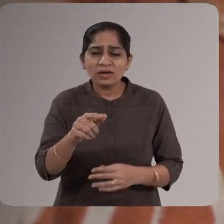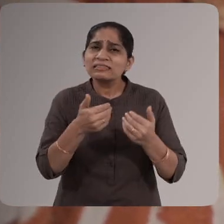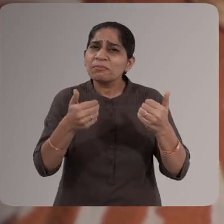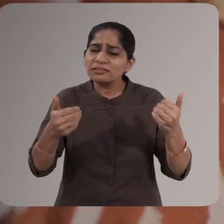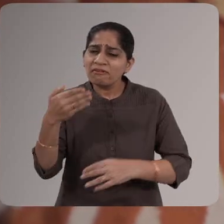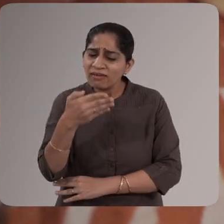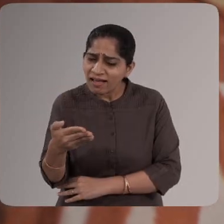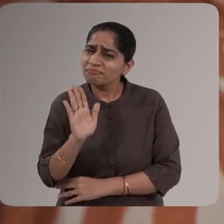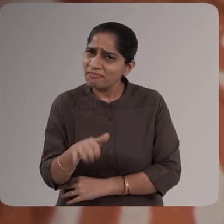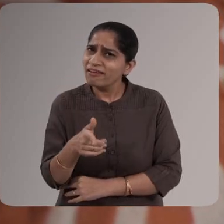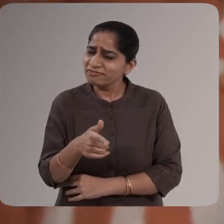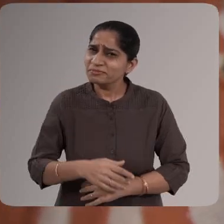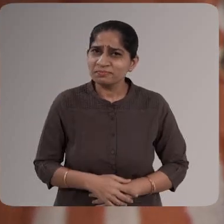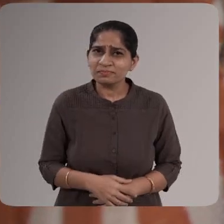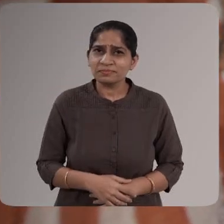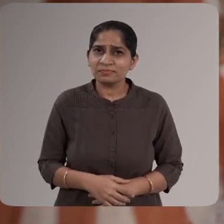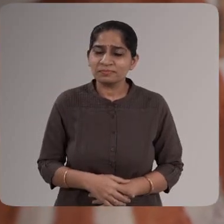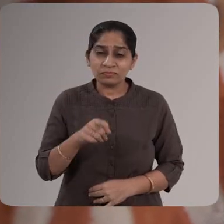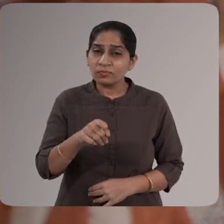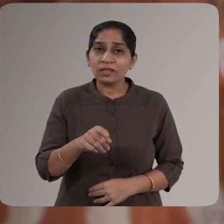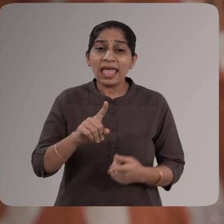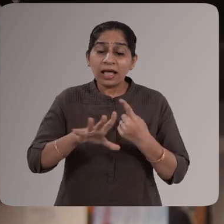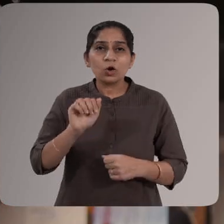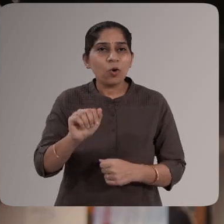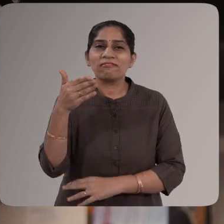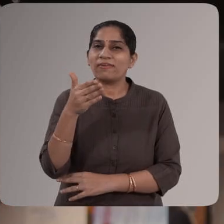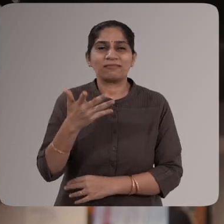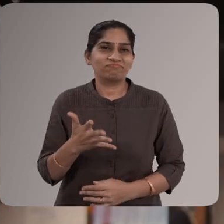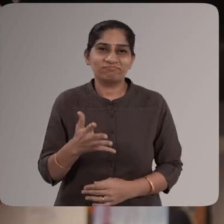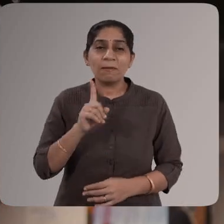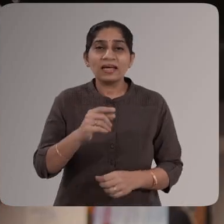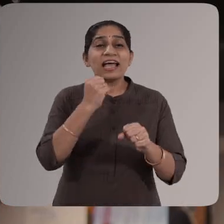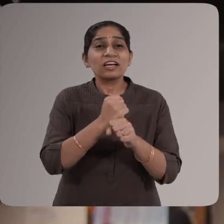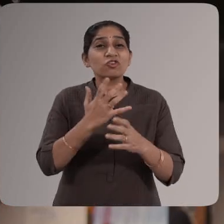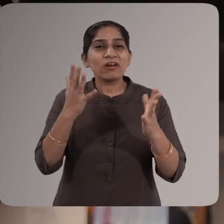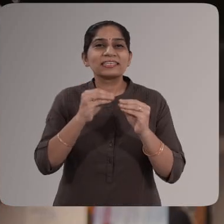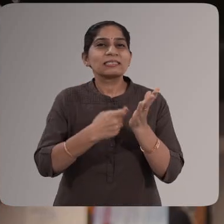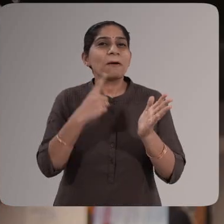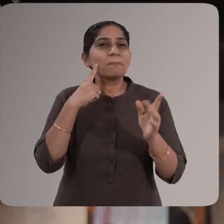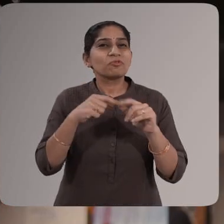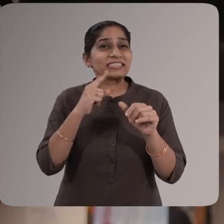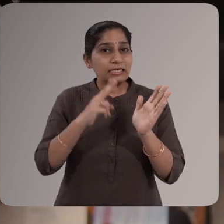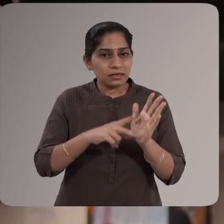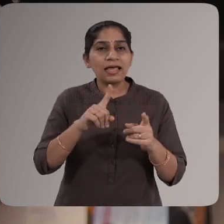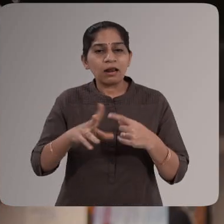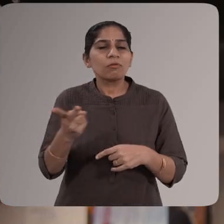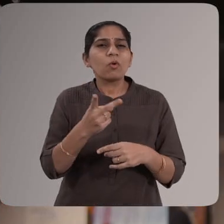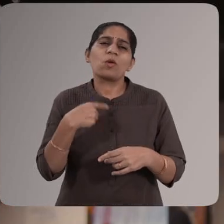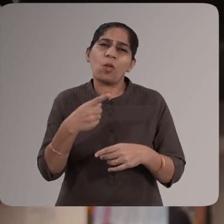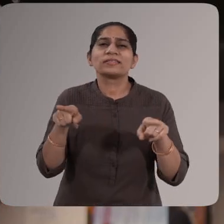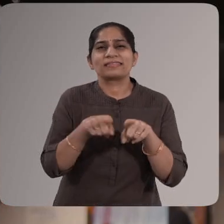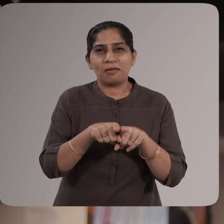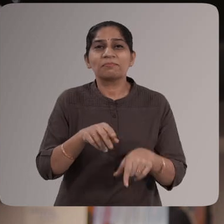Kingdom: Scotland, Ireland, and Wales. There is no flag for England, but Great Britain and England were